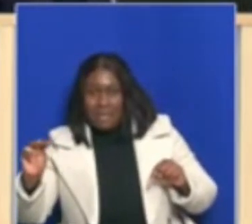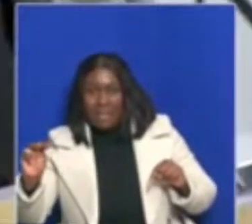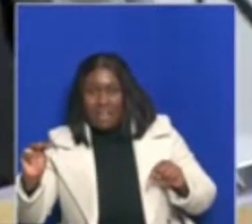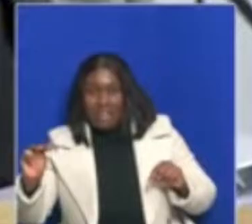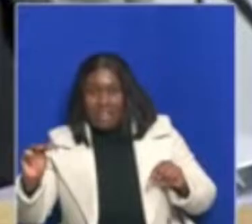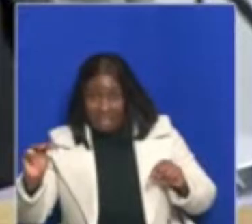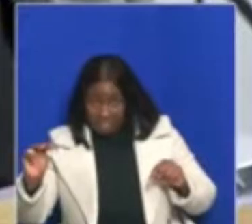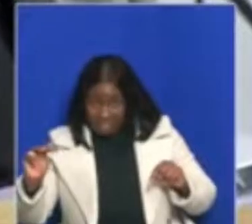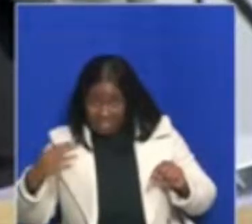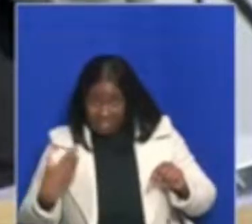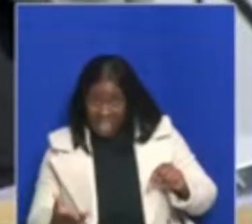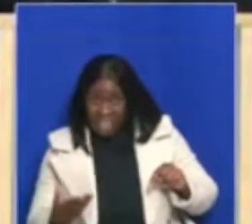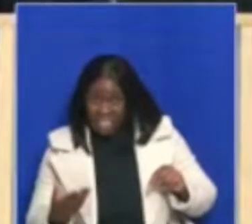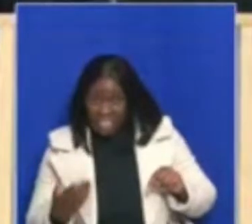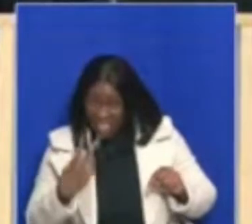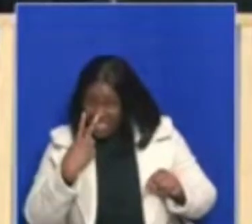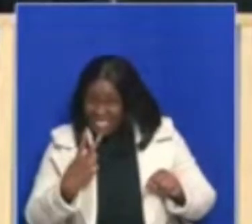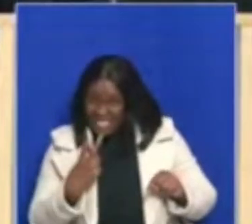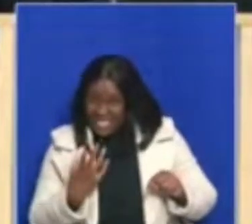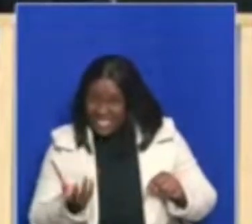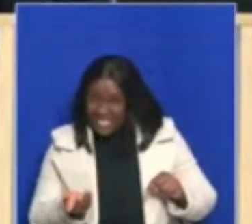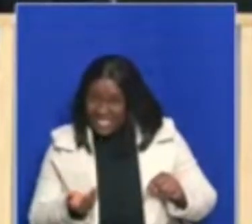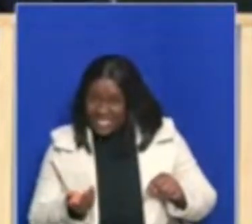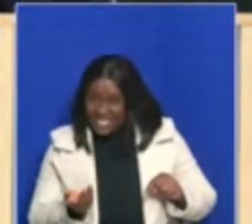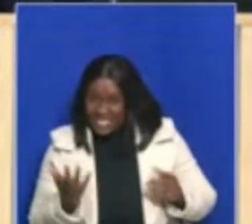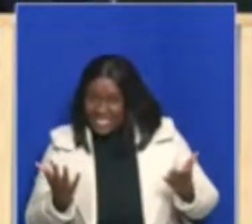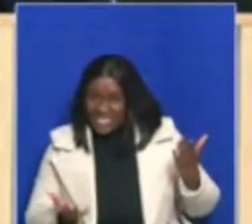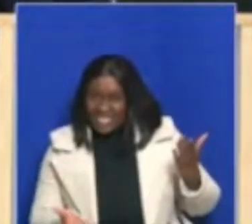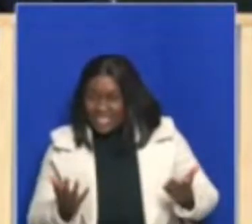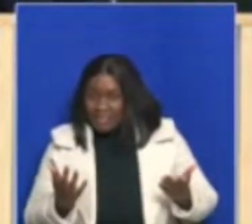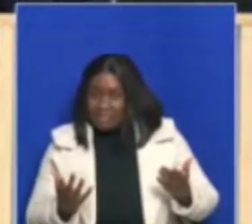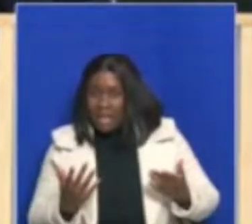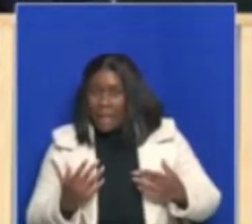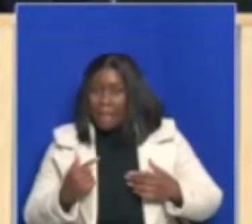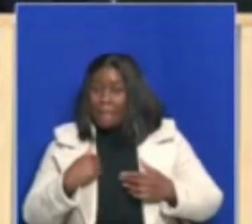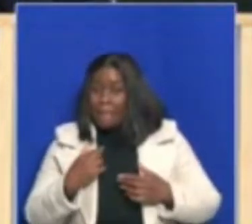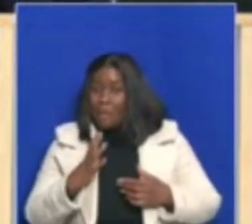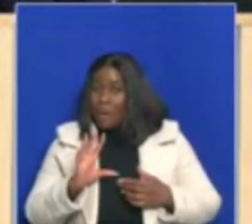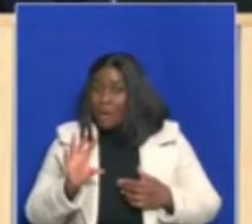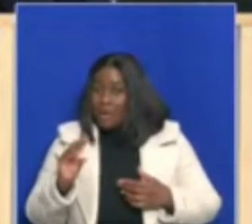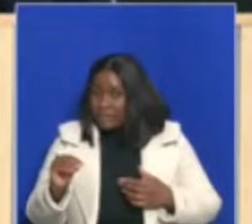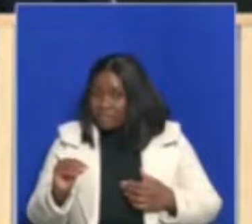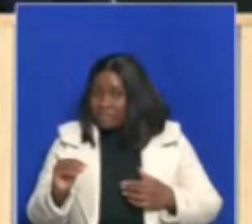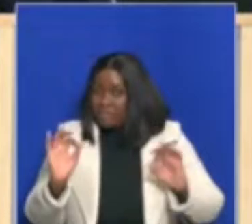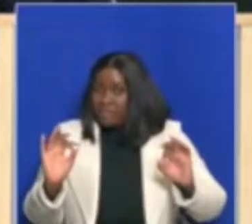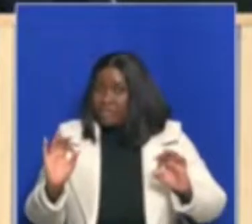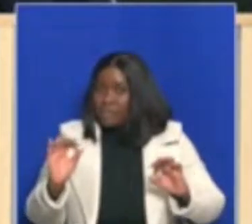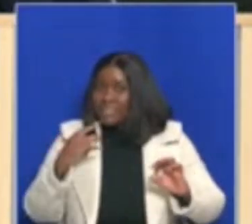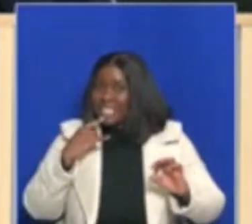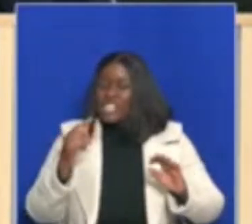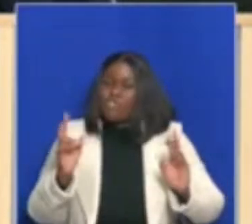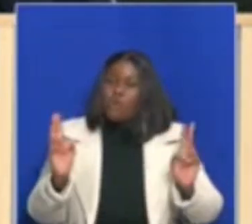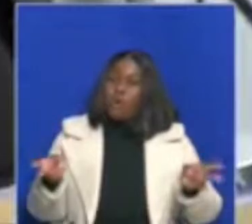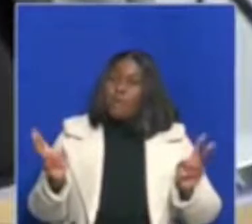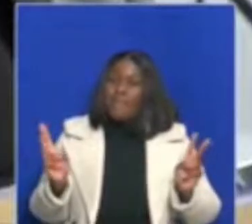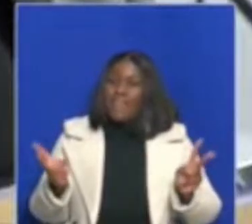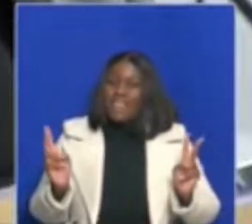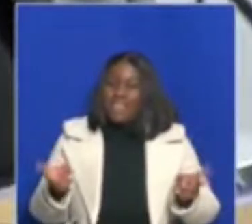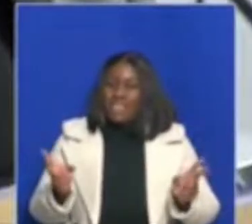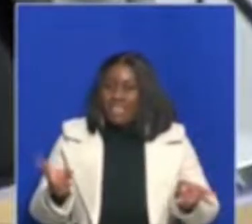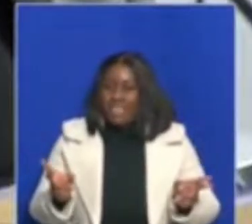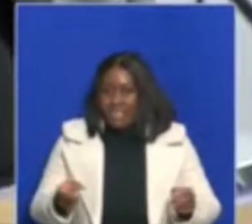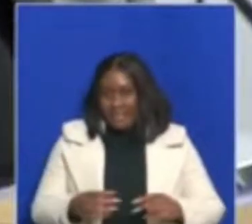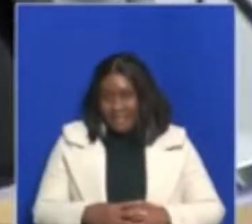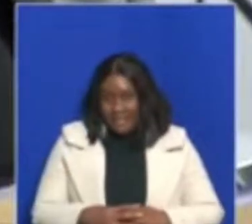mean. Commissioner, So all I'm saying is perhaps you should say generally. Generally. Yeah. Okay, thank